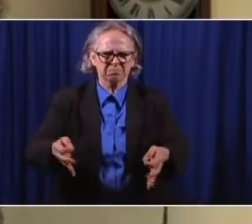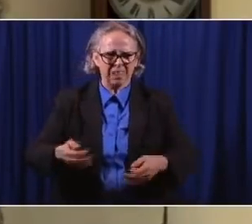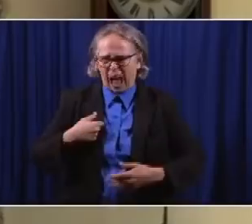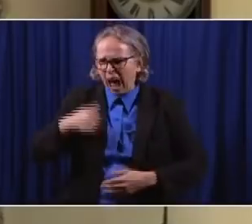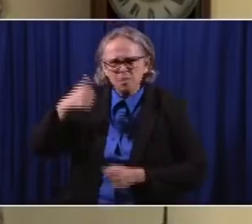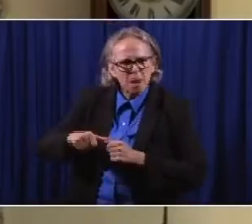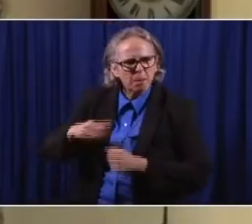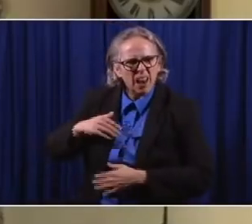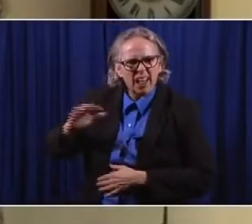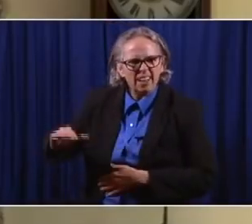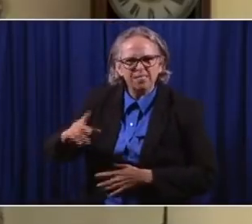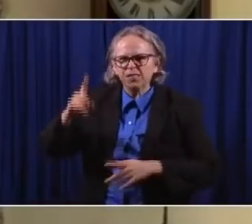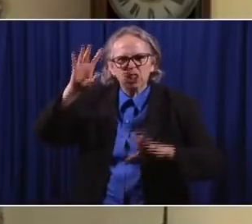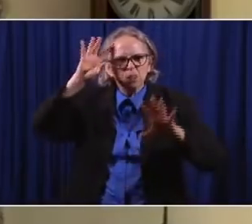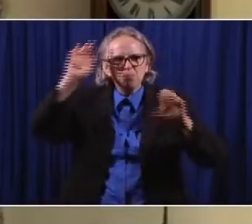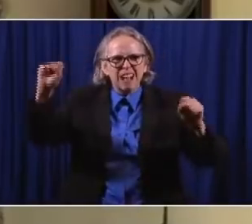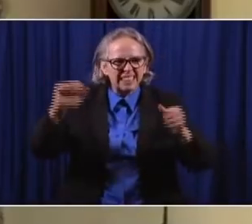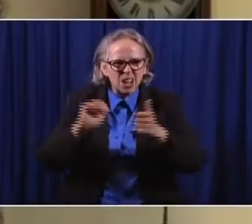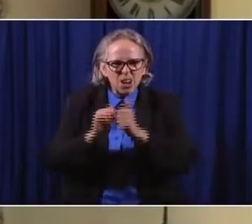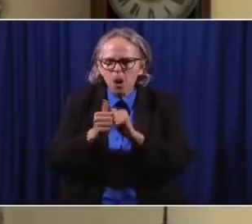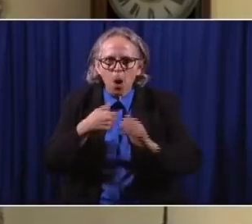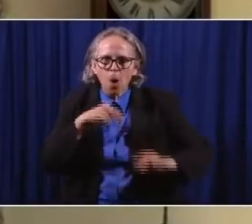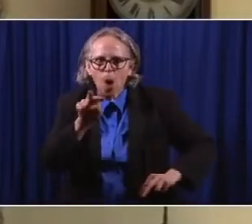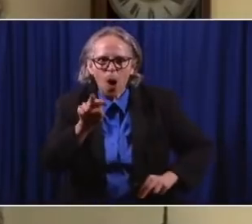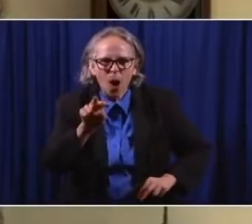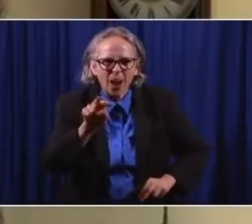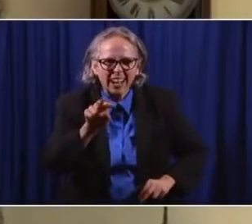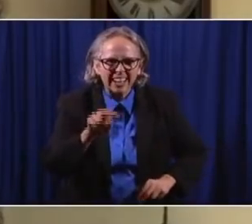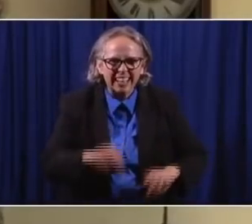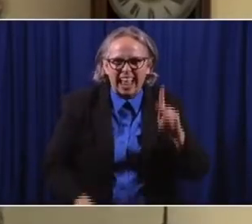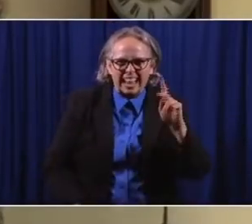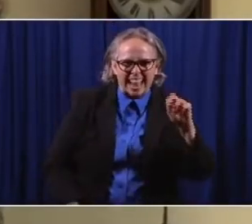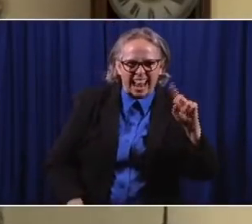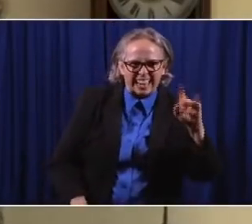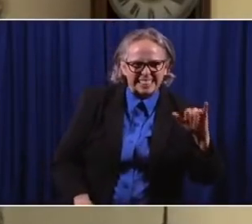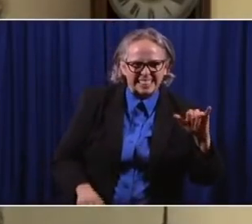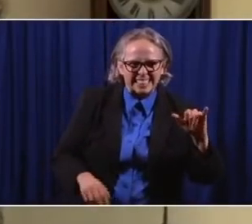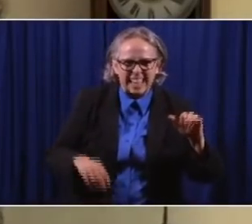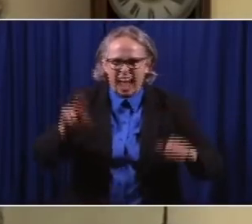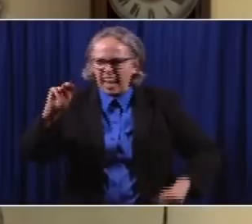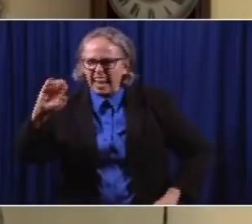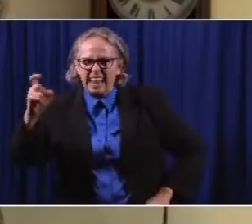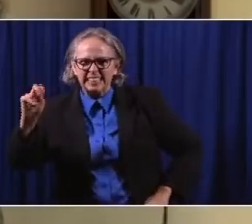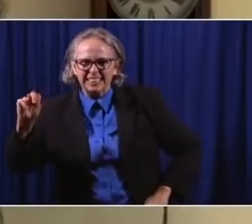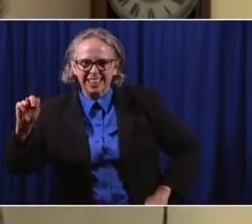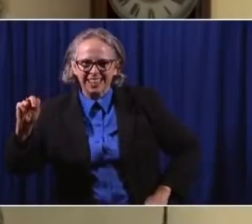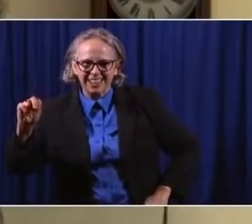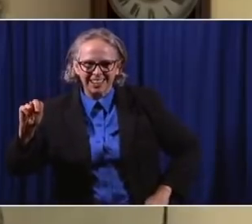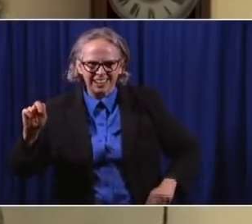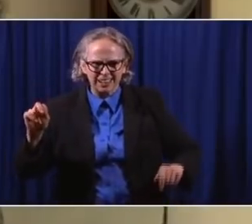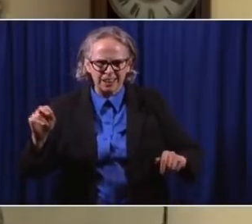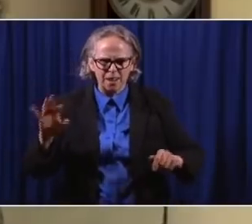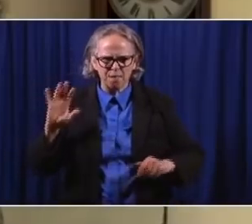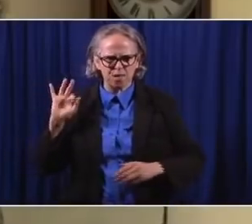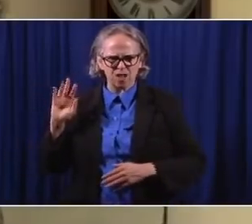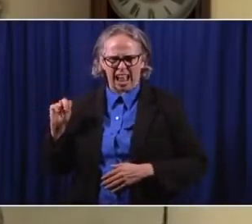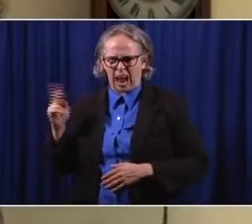Nixon. My future wife was for Kennedy, and I was for Nixon.